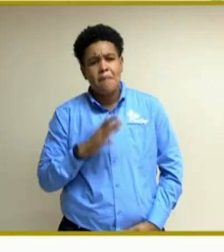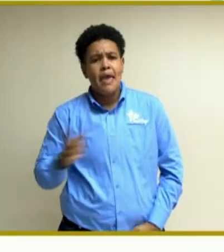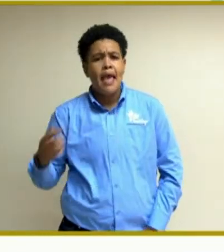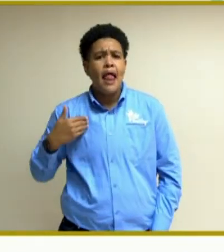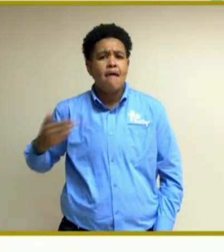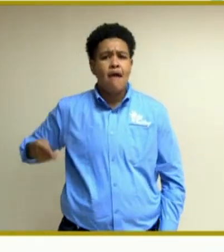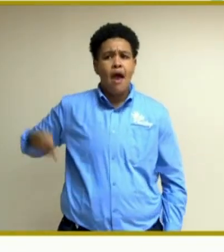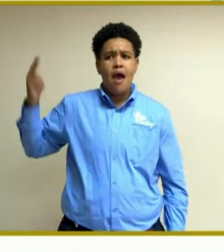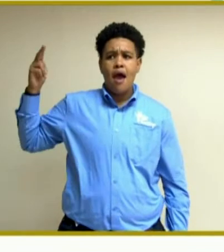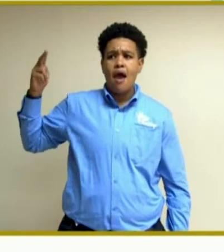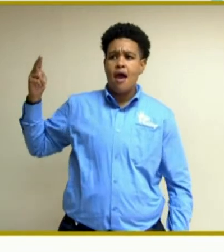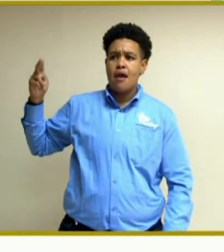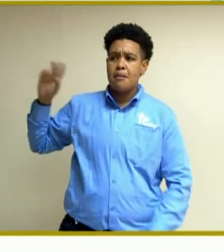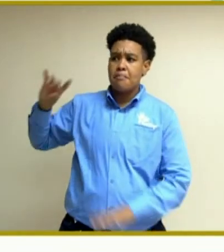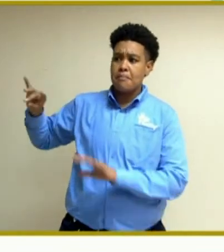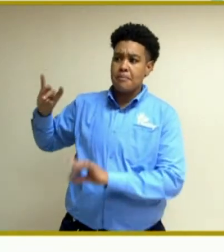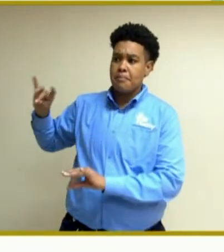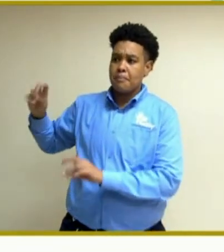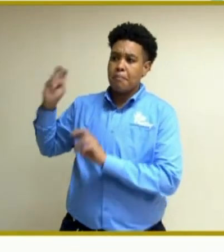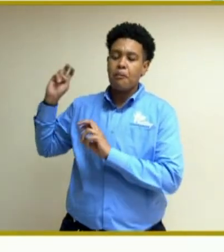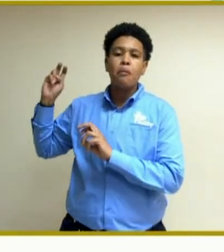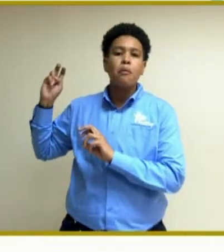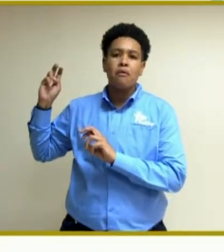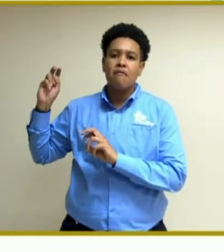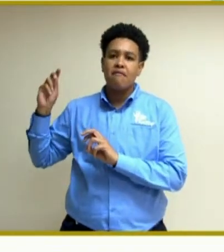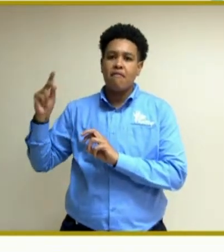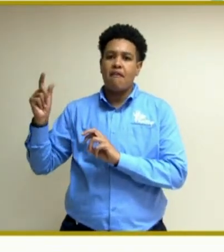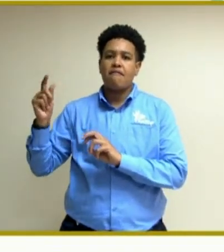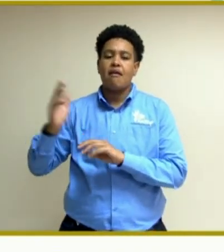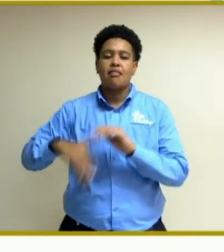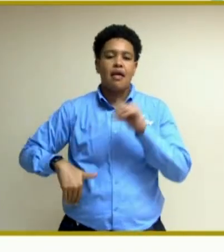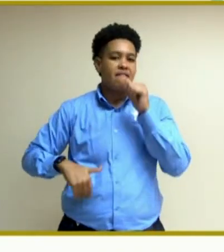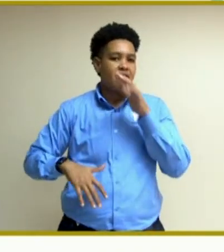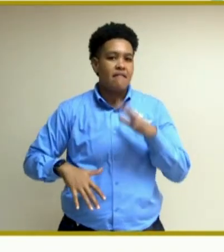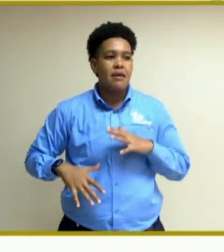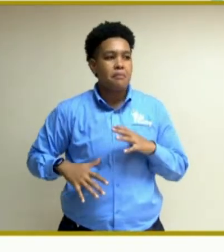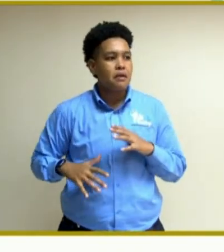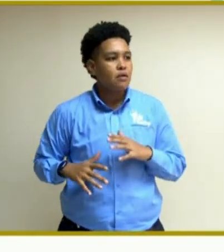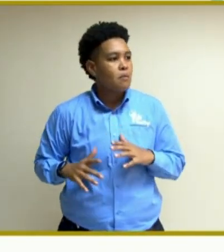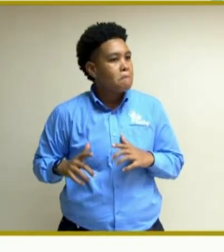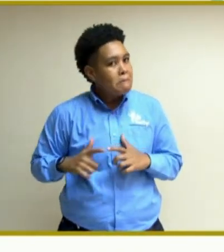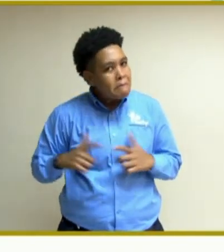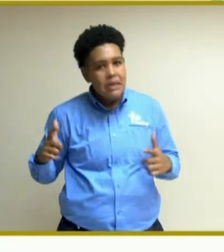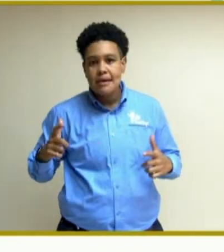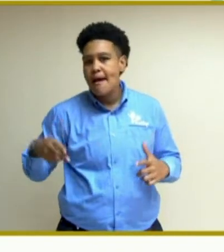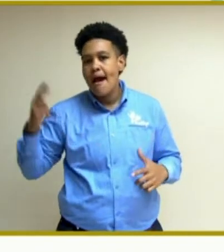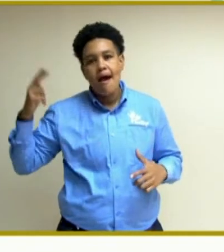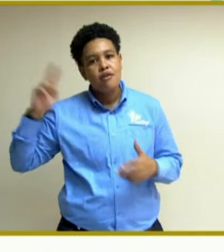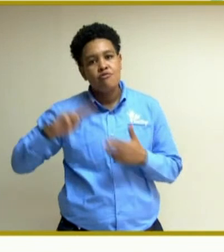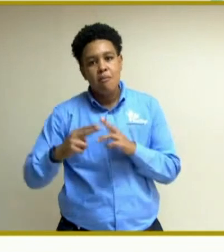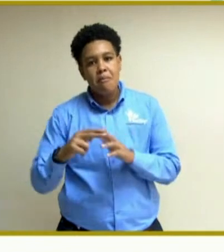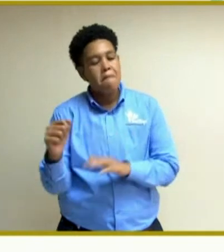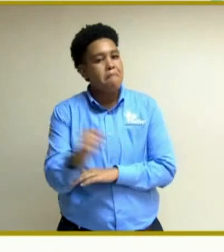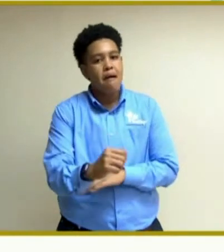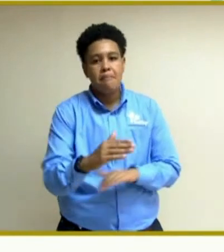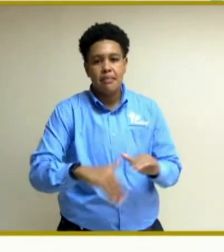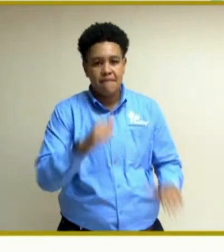a higher case fatality rate than females, significantly so.